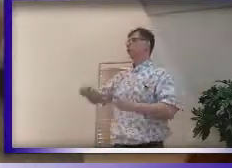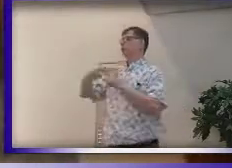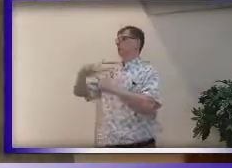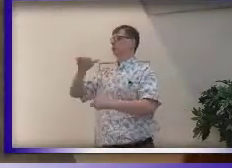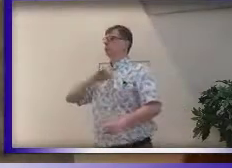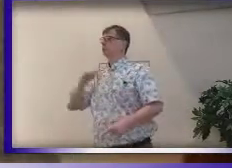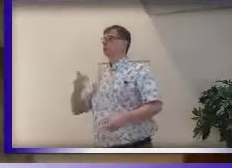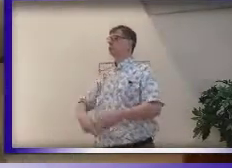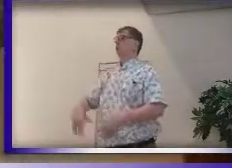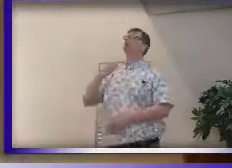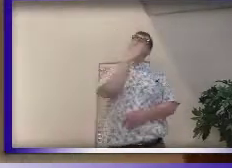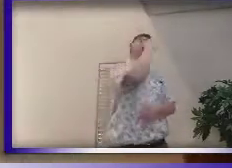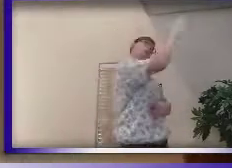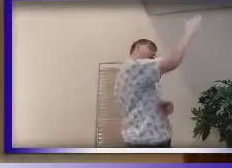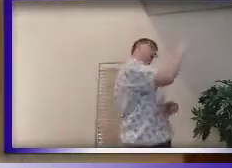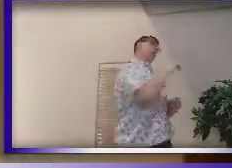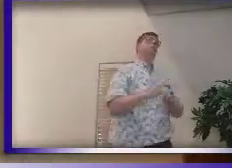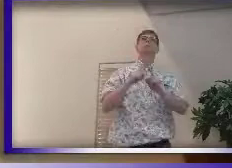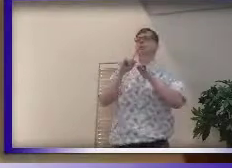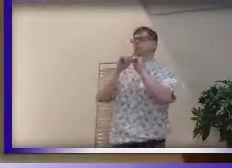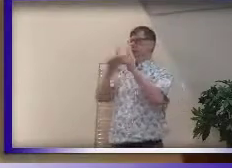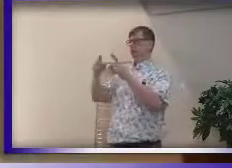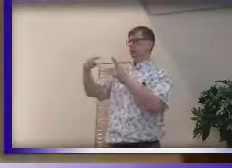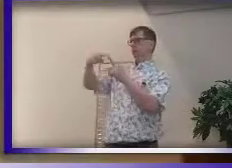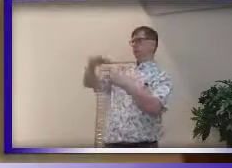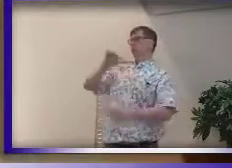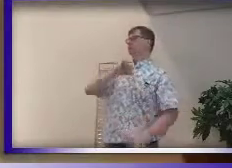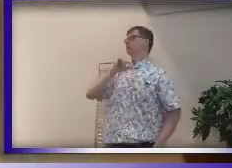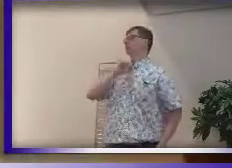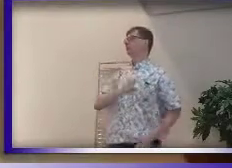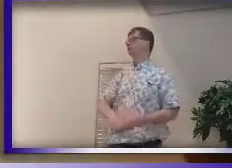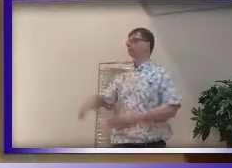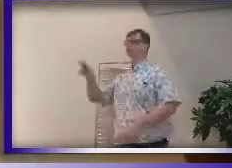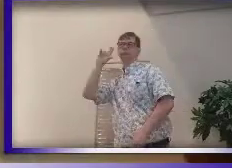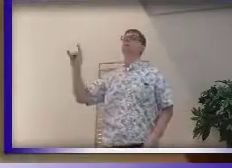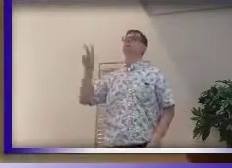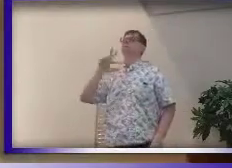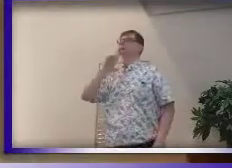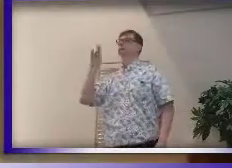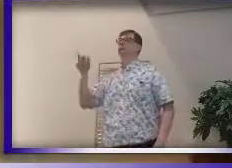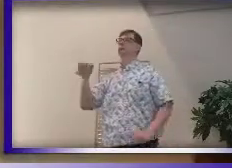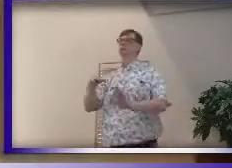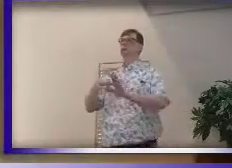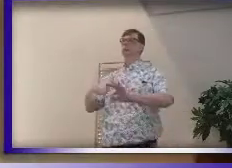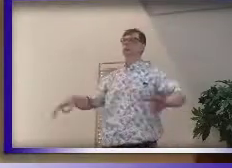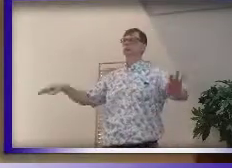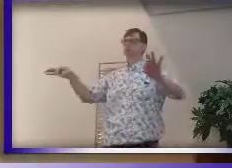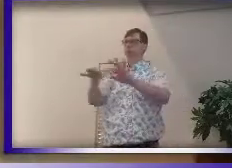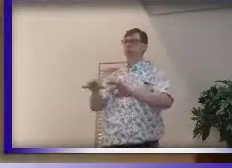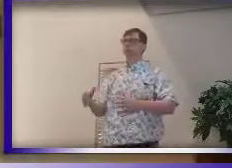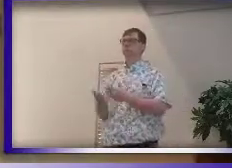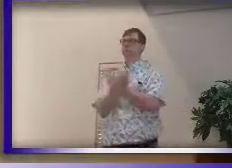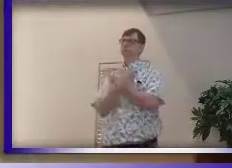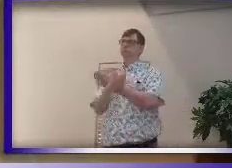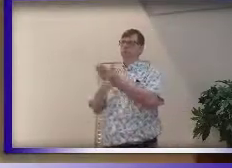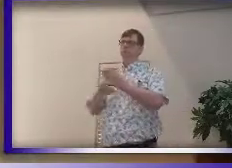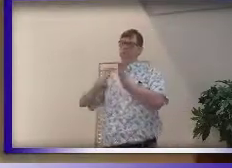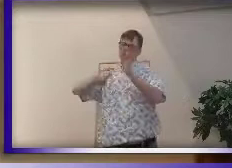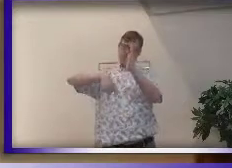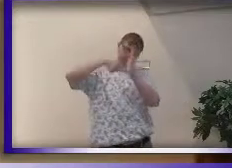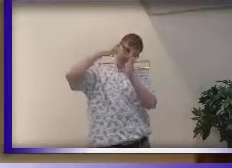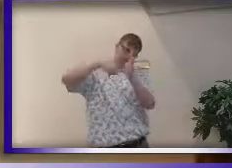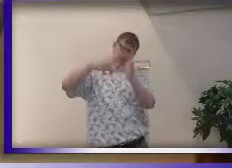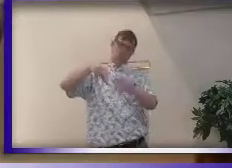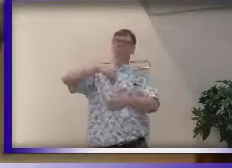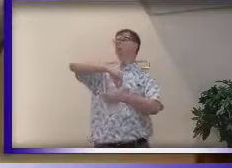So for instance, as I listened to Eugene, one of the things he talked about was being part of Agape International Spiritual Center in its